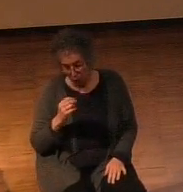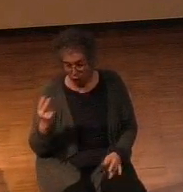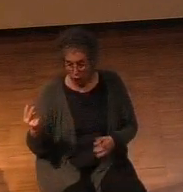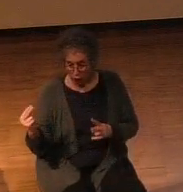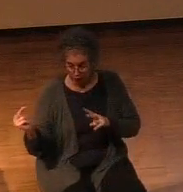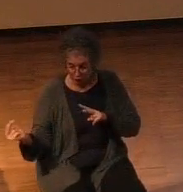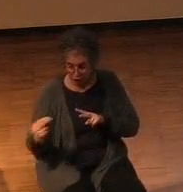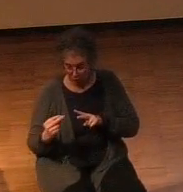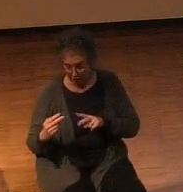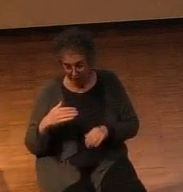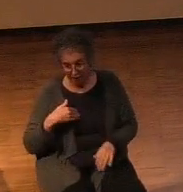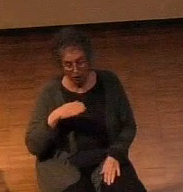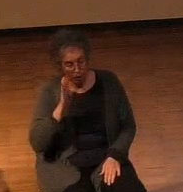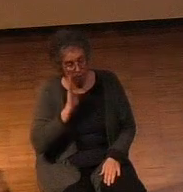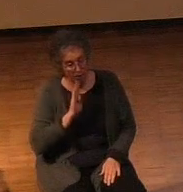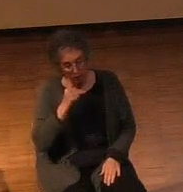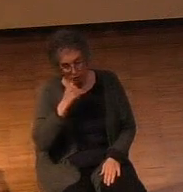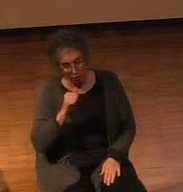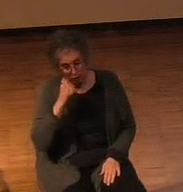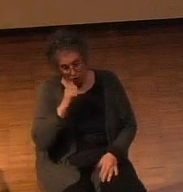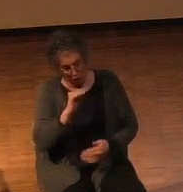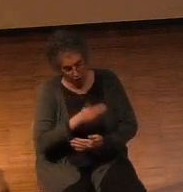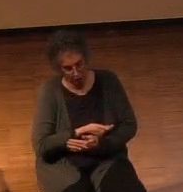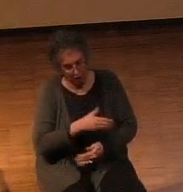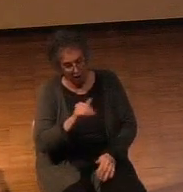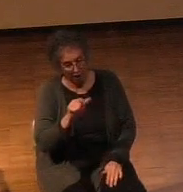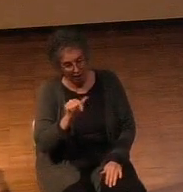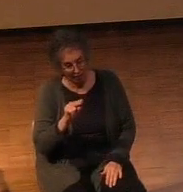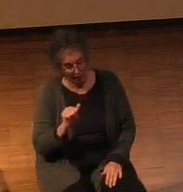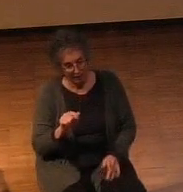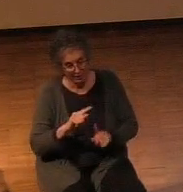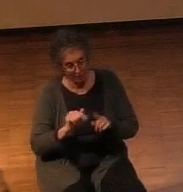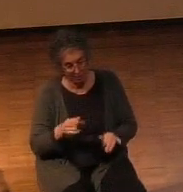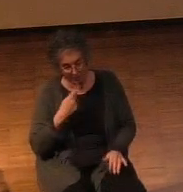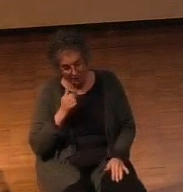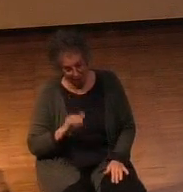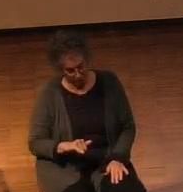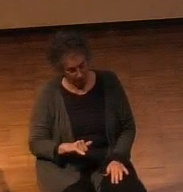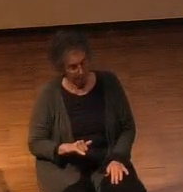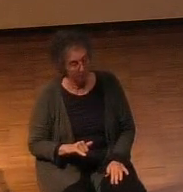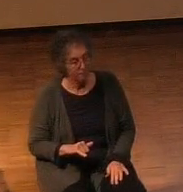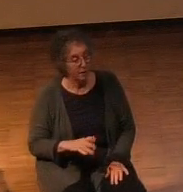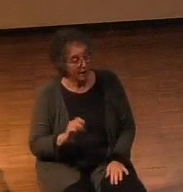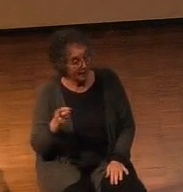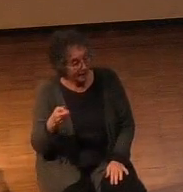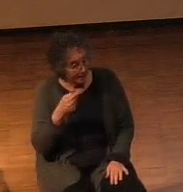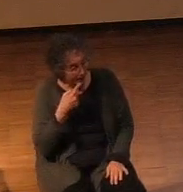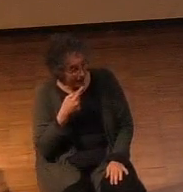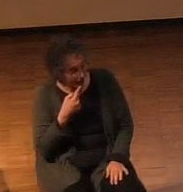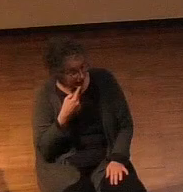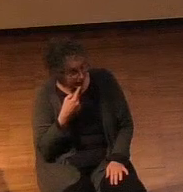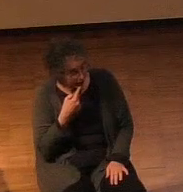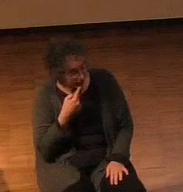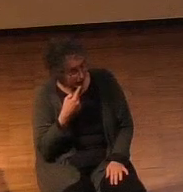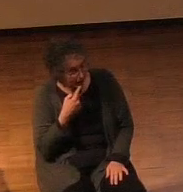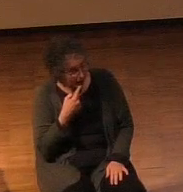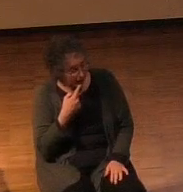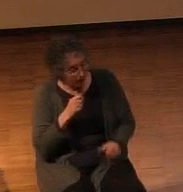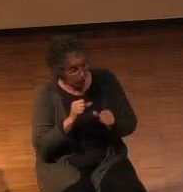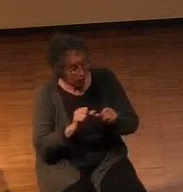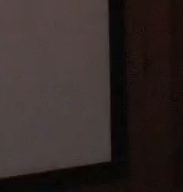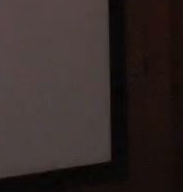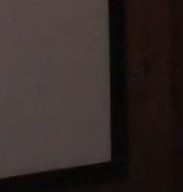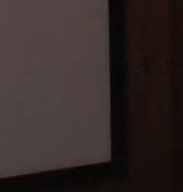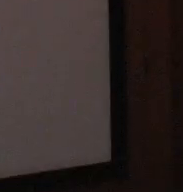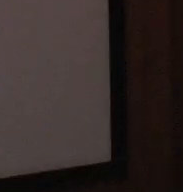directly at our brown girl daughter, Alana, while he said it. And he said that, continuing, quote